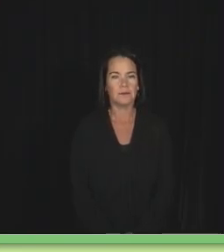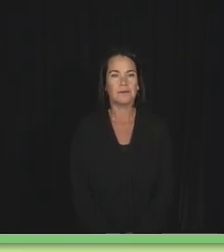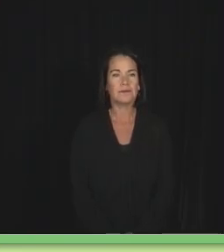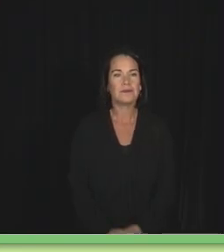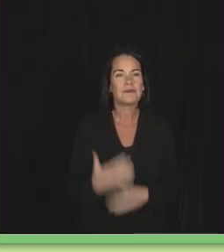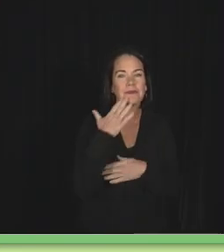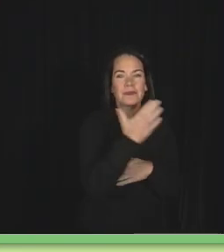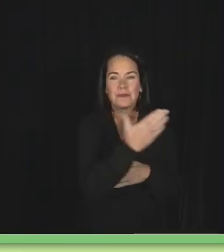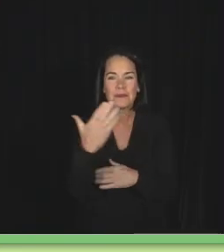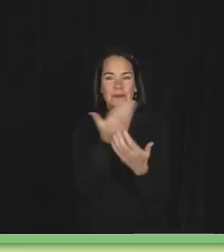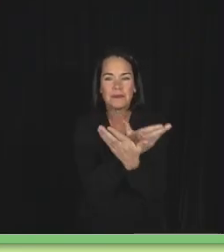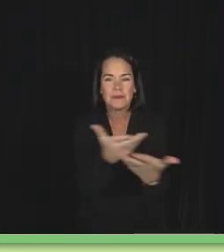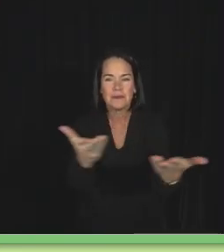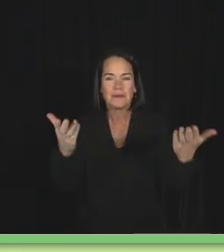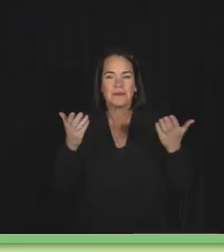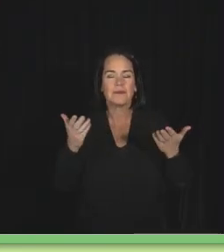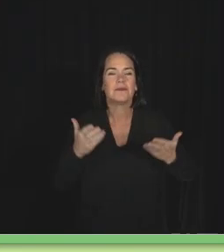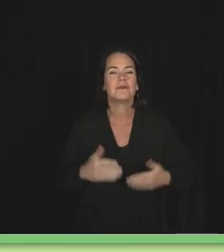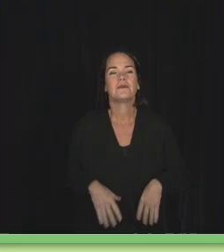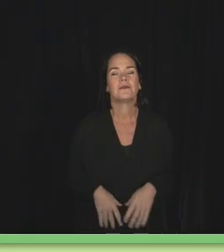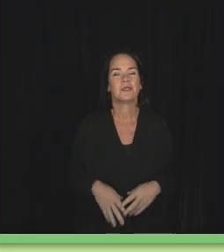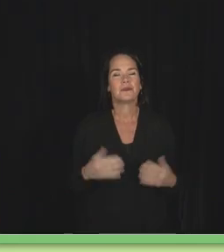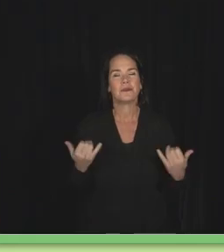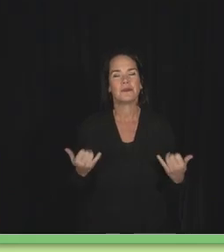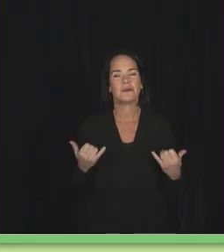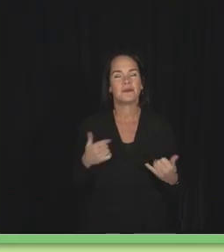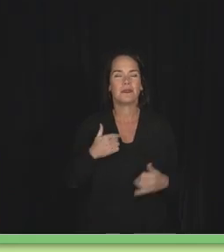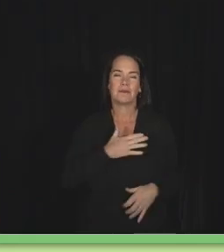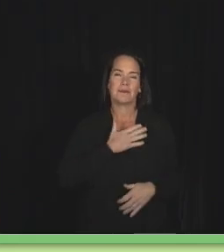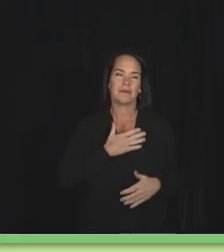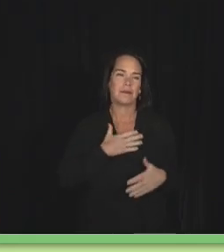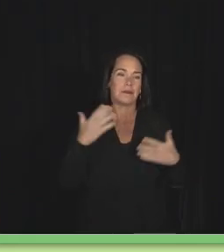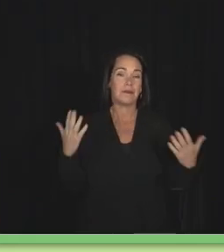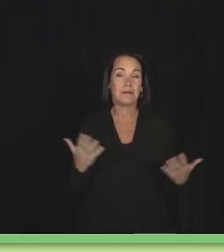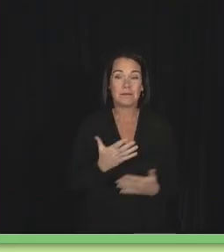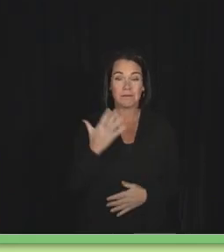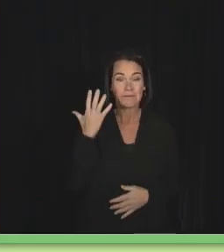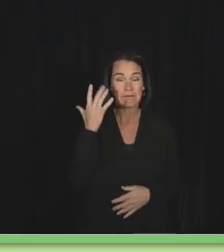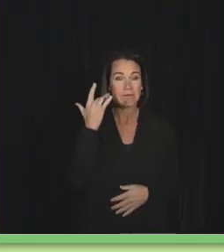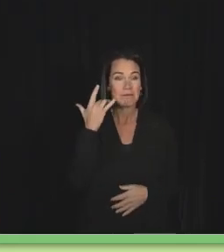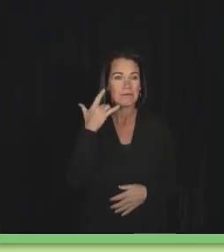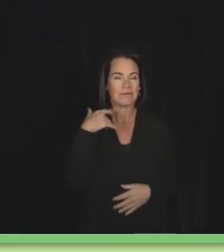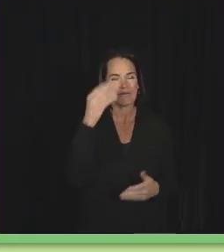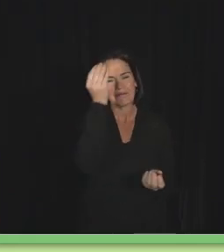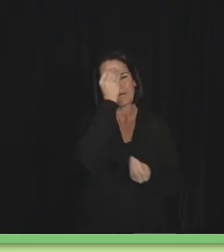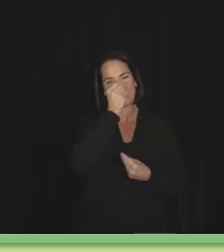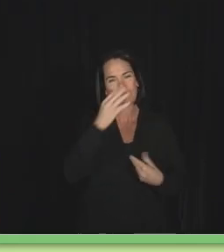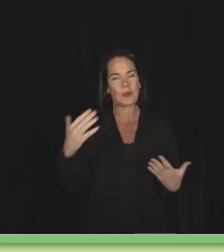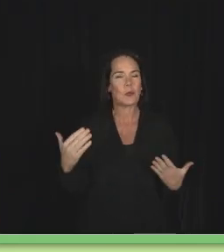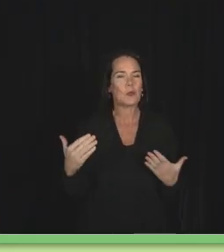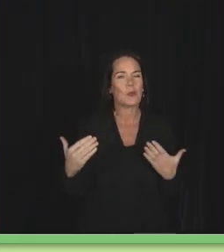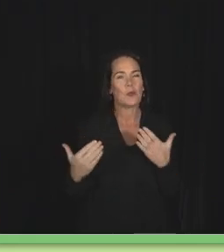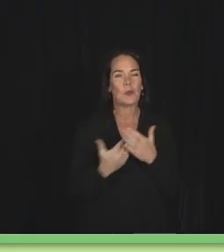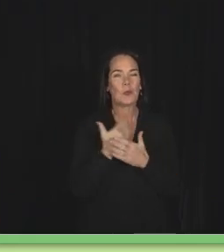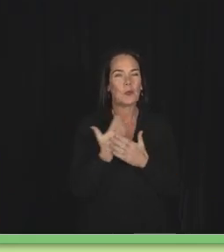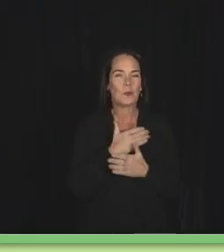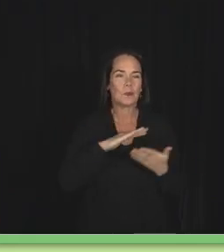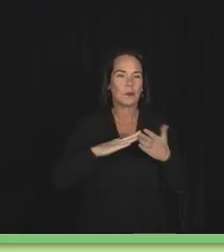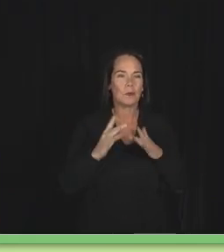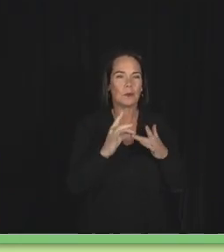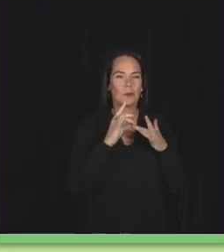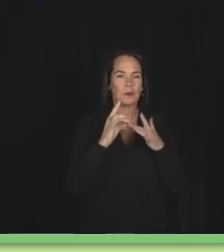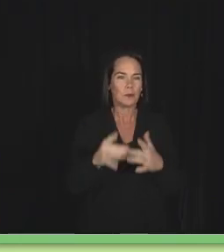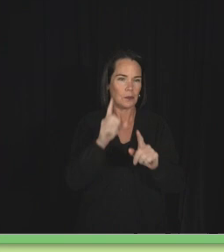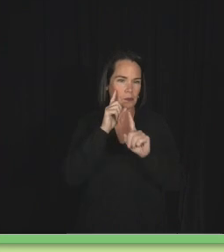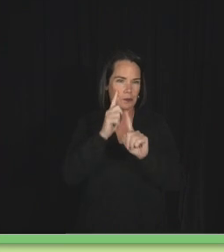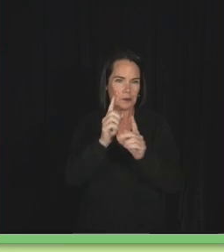Morning, everyone. Today, I'm happy to be here to announce a new community-driven initiative that